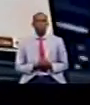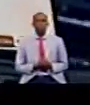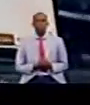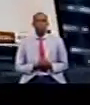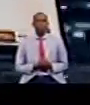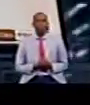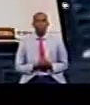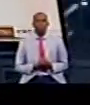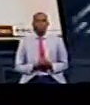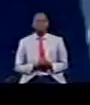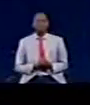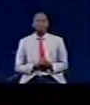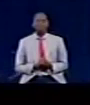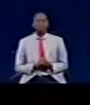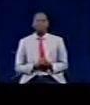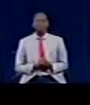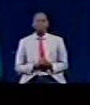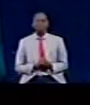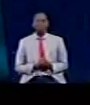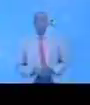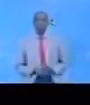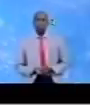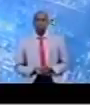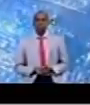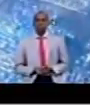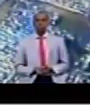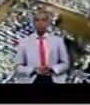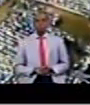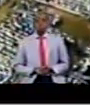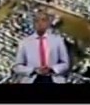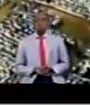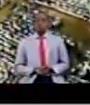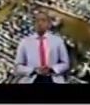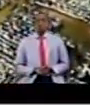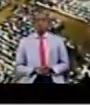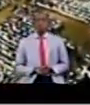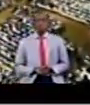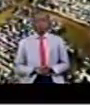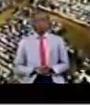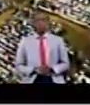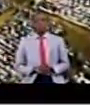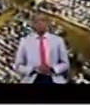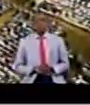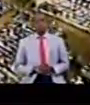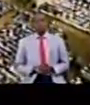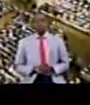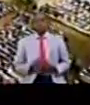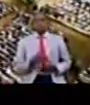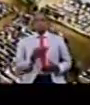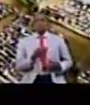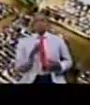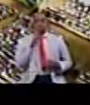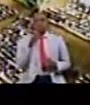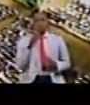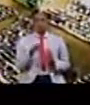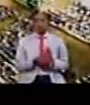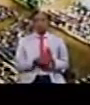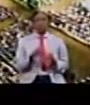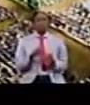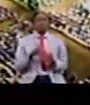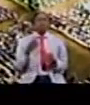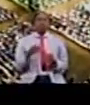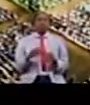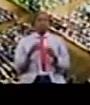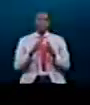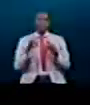serve you, O Lord, we will not serve you in debt. We will not be your servants that we are owing here and there. O Lord, it is not